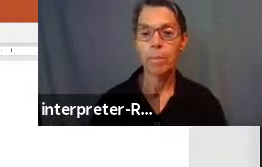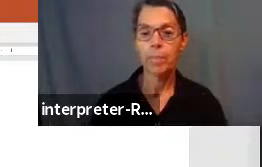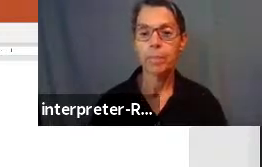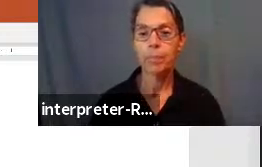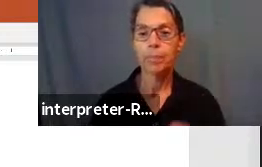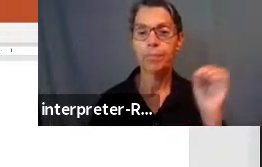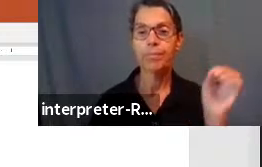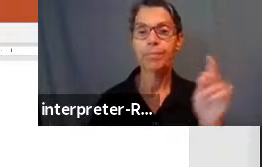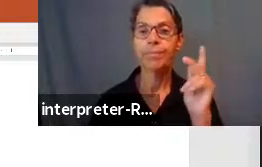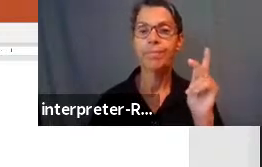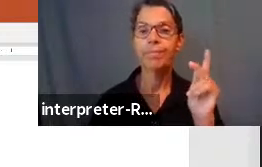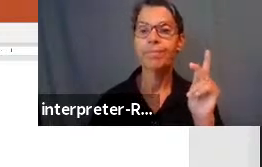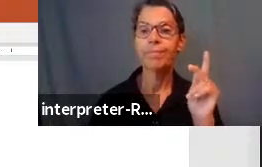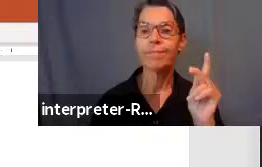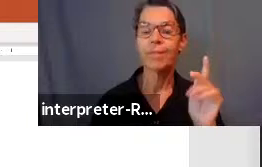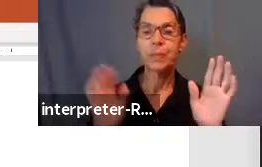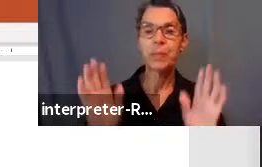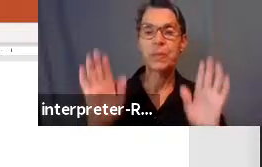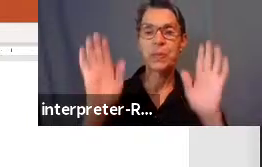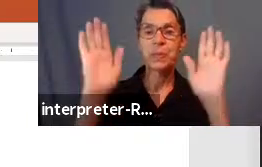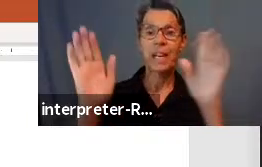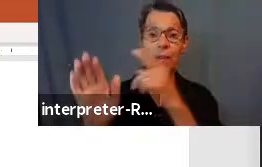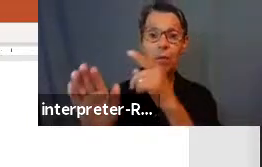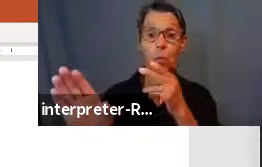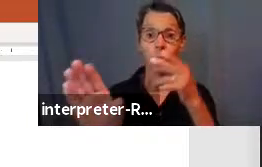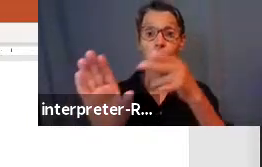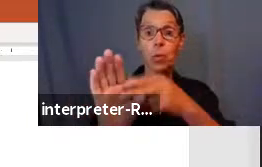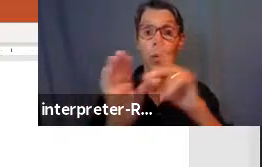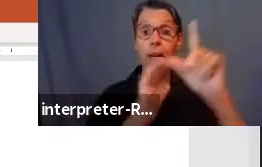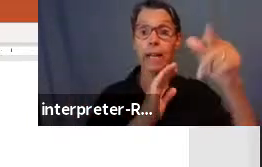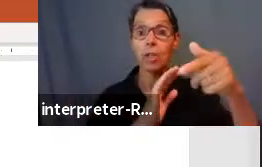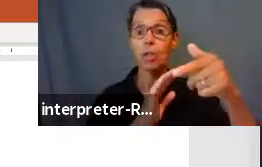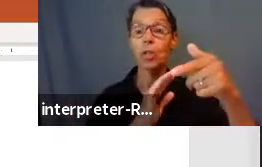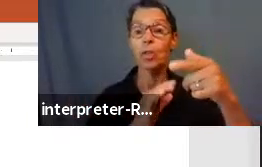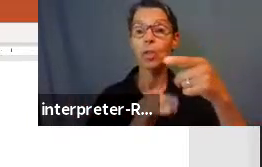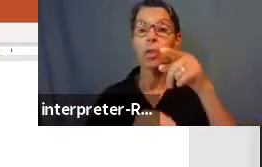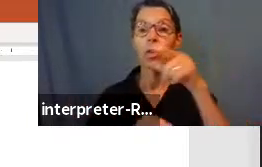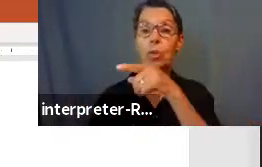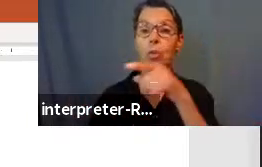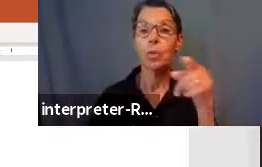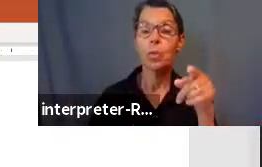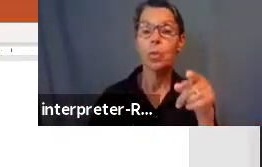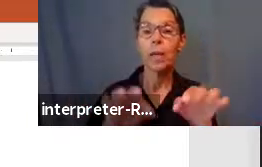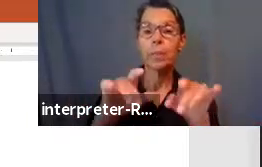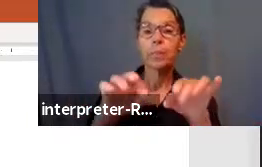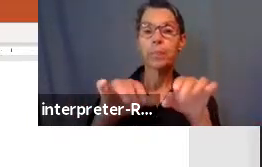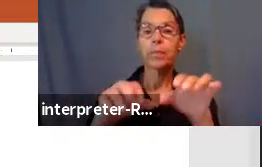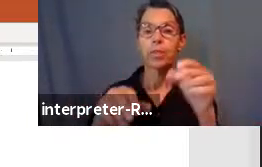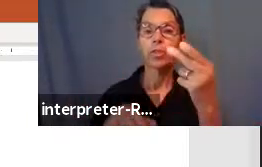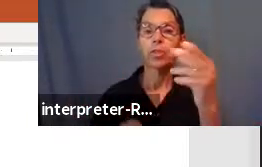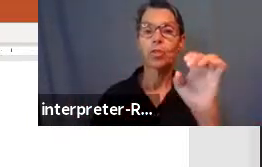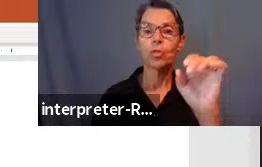Okay, great. And for people that join later, we'll have you put your name in the chat.